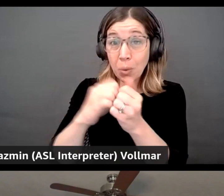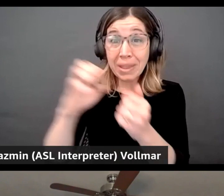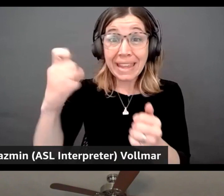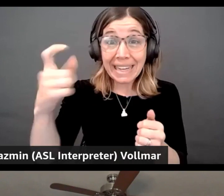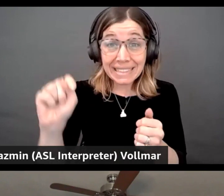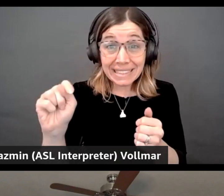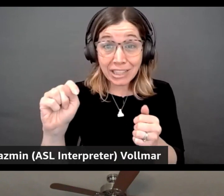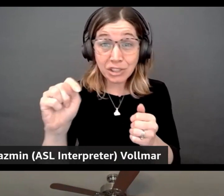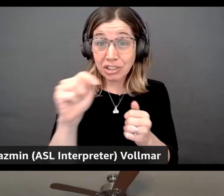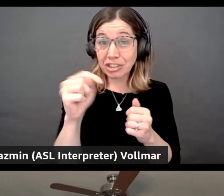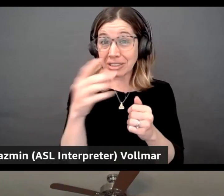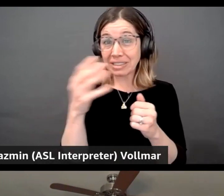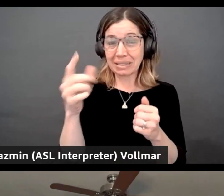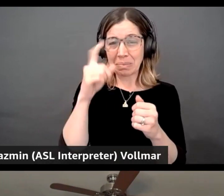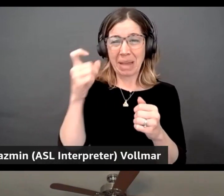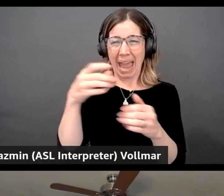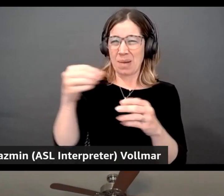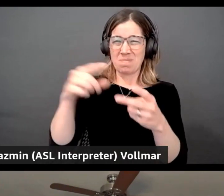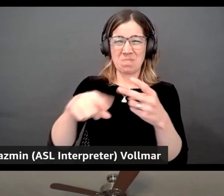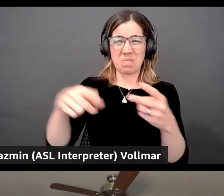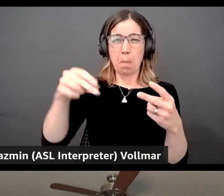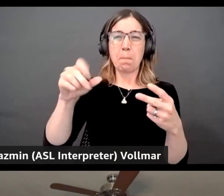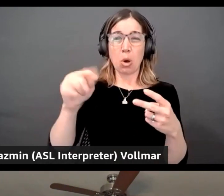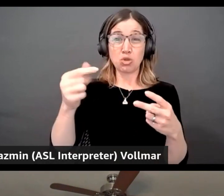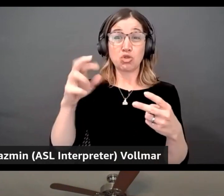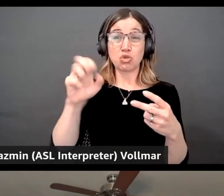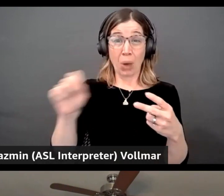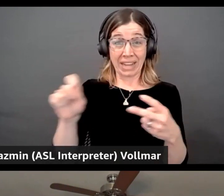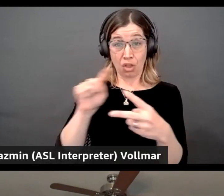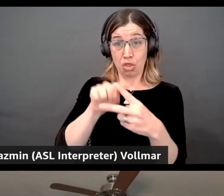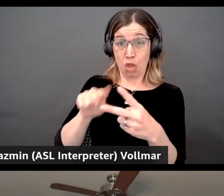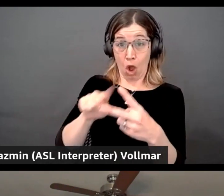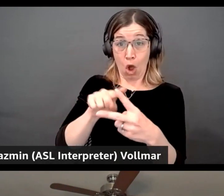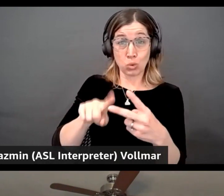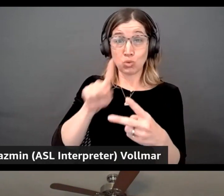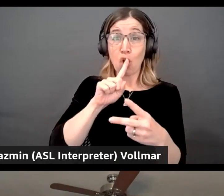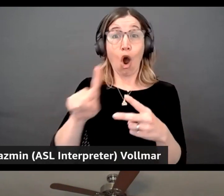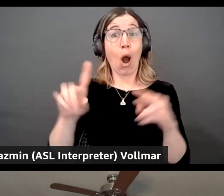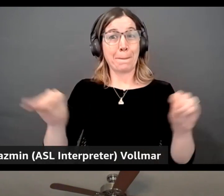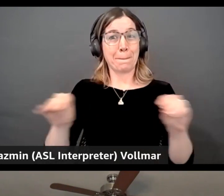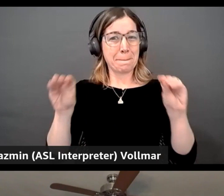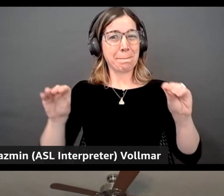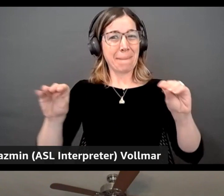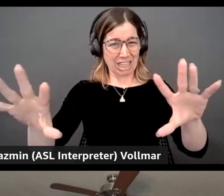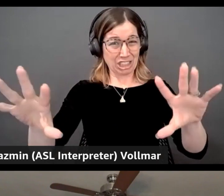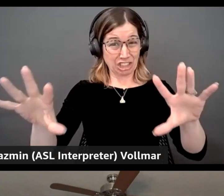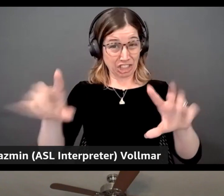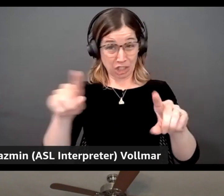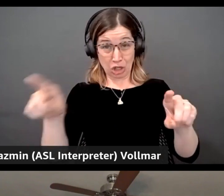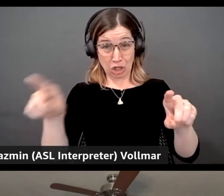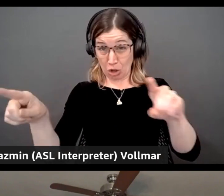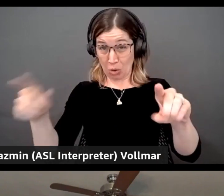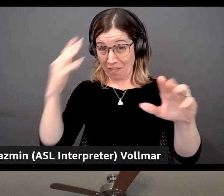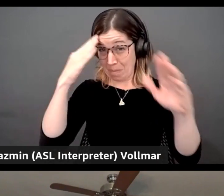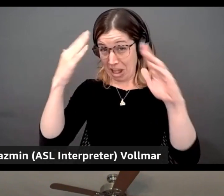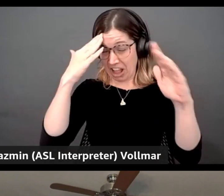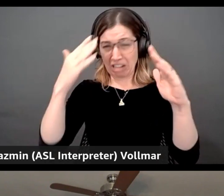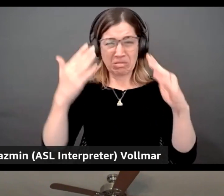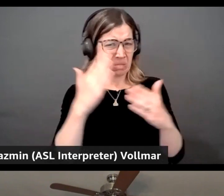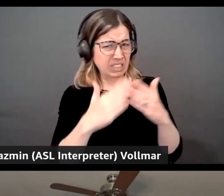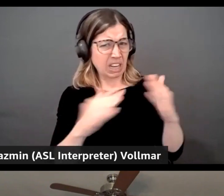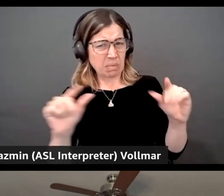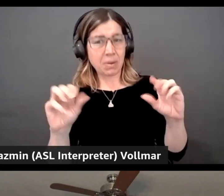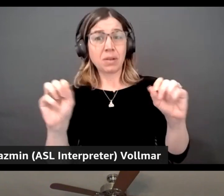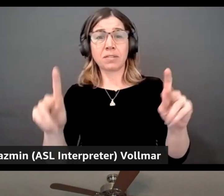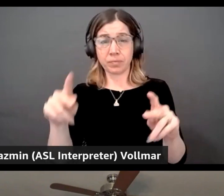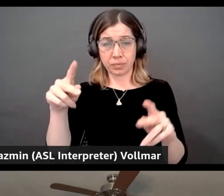those in themselves are, kind of the magic. I know I'm not. Yeah, but are you? All right, let's dive in. So Postgres is,